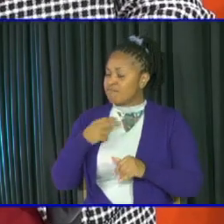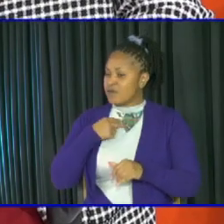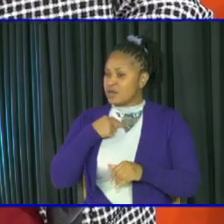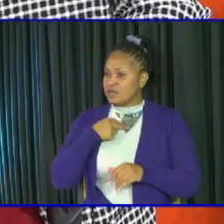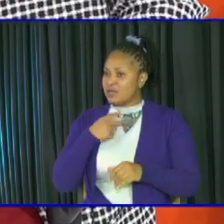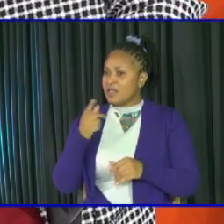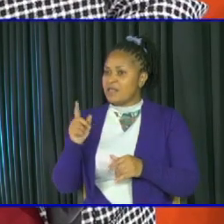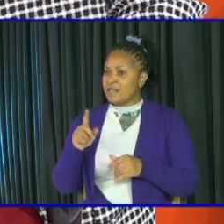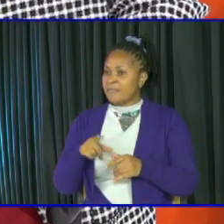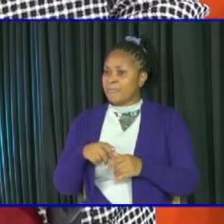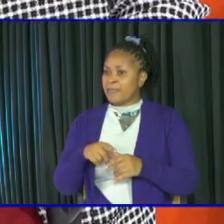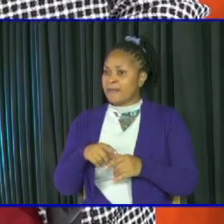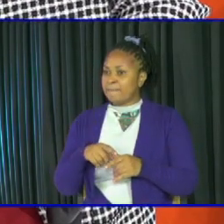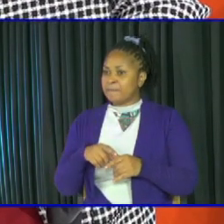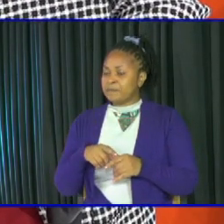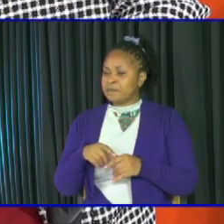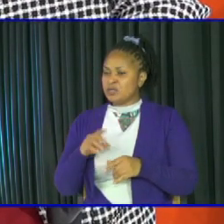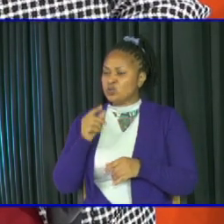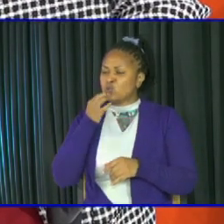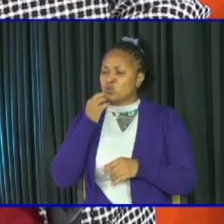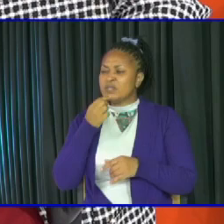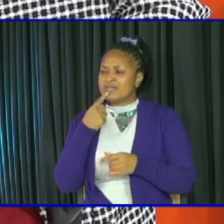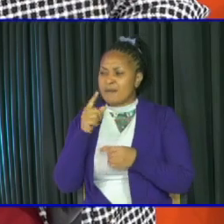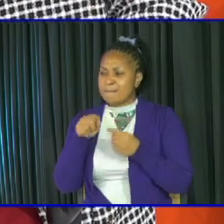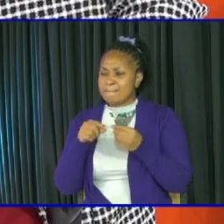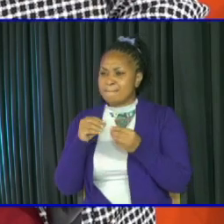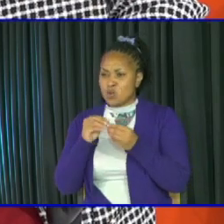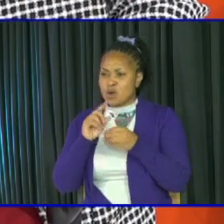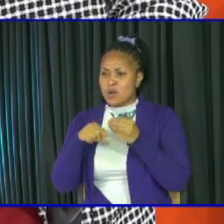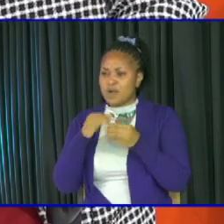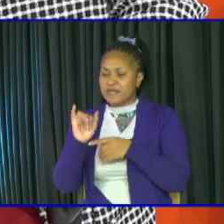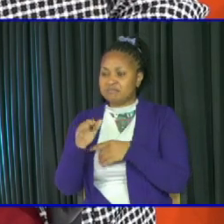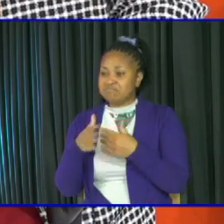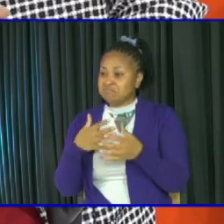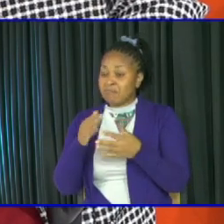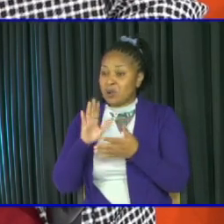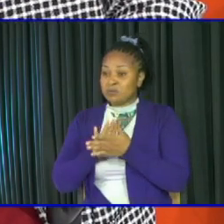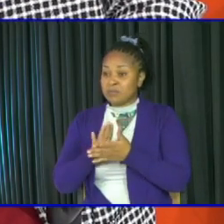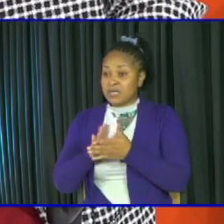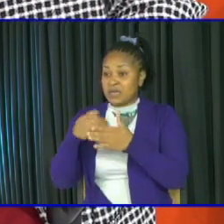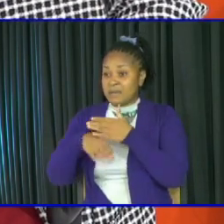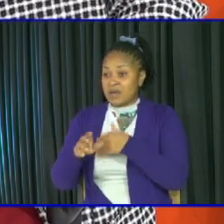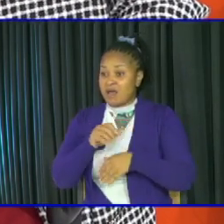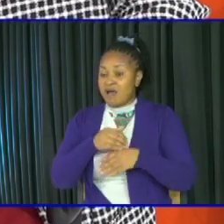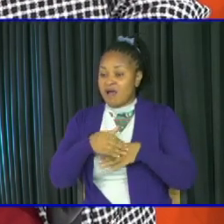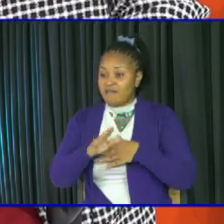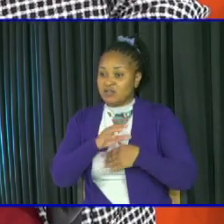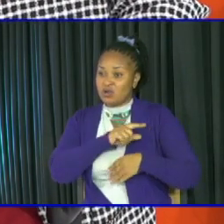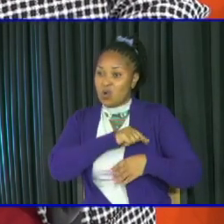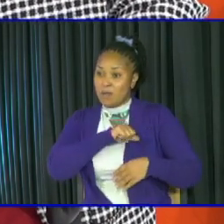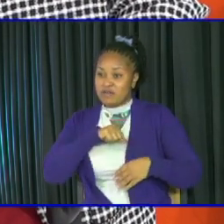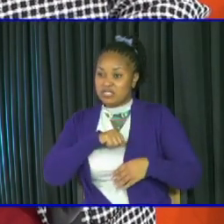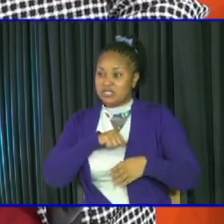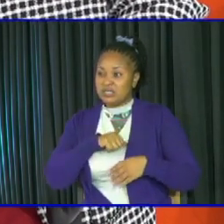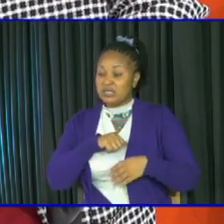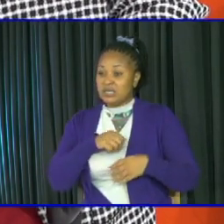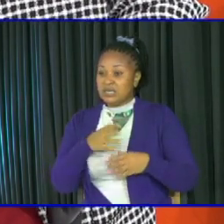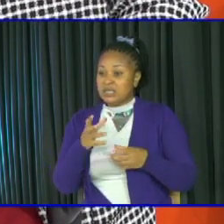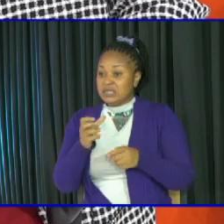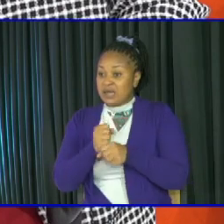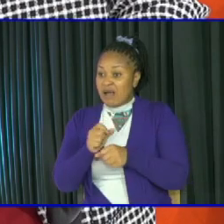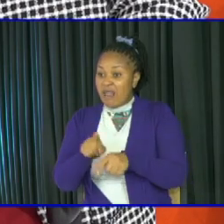then I'll give you a little of that. Okay. And even when my husband came in after the operation, it took much longer than they said it would.